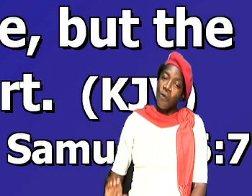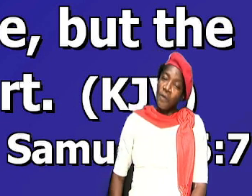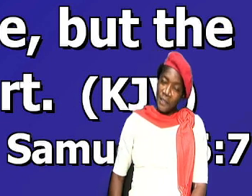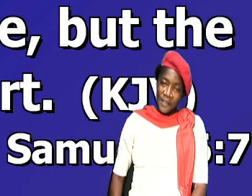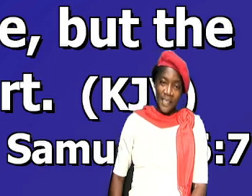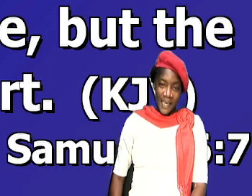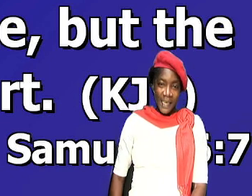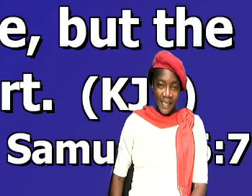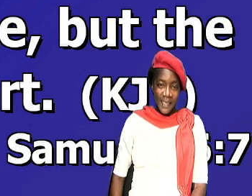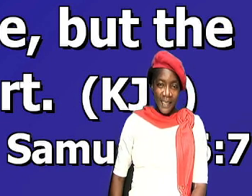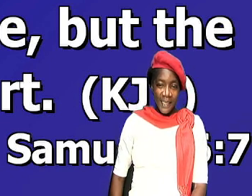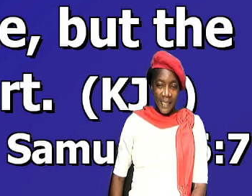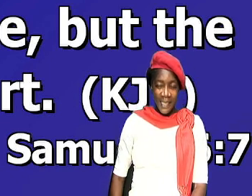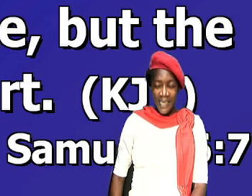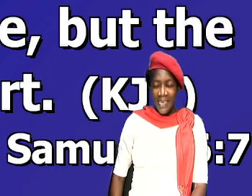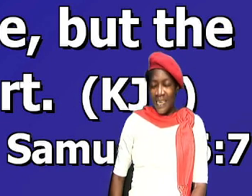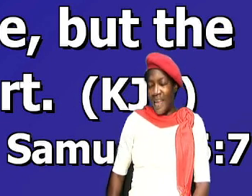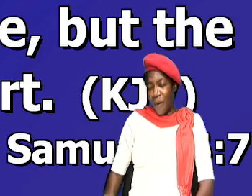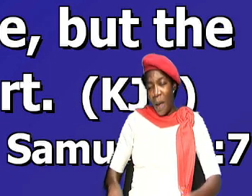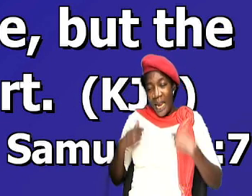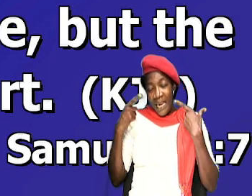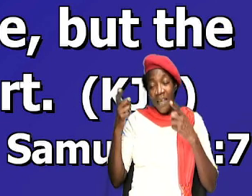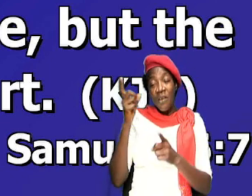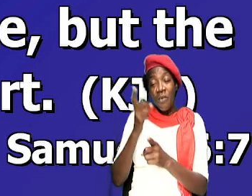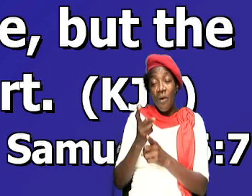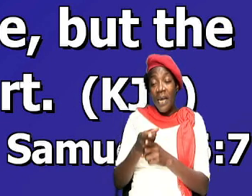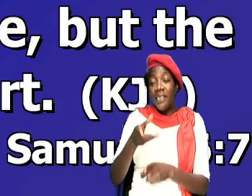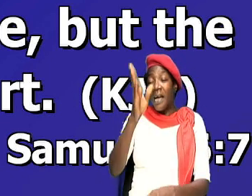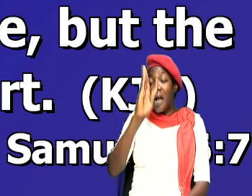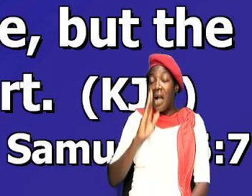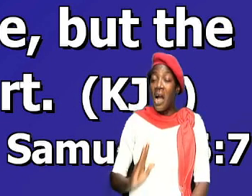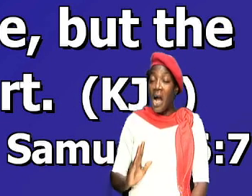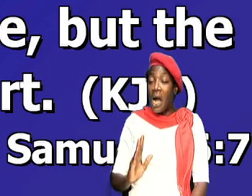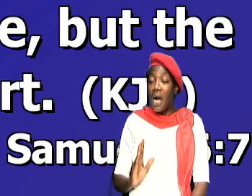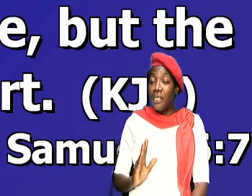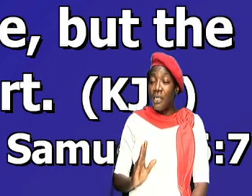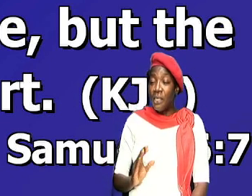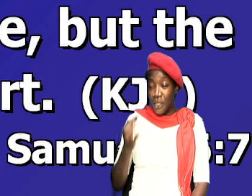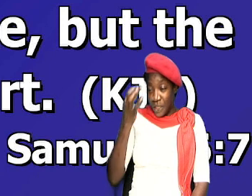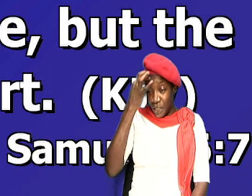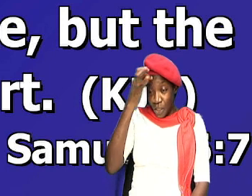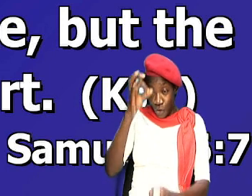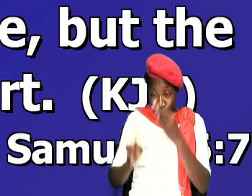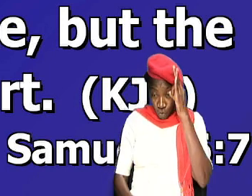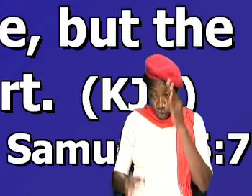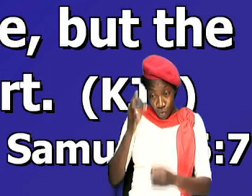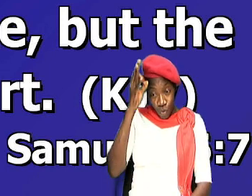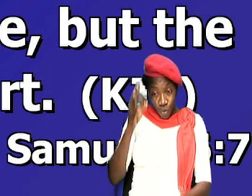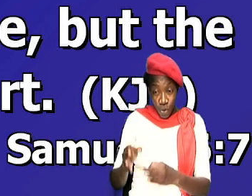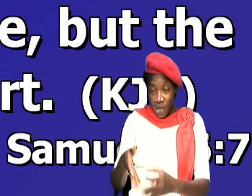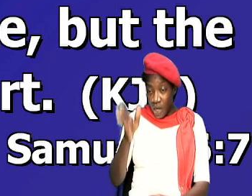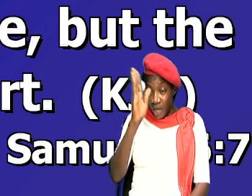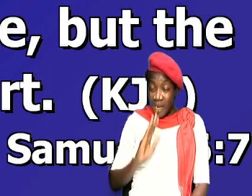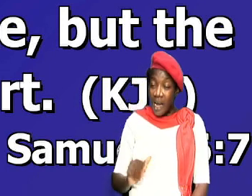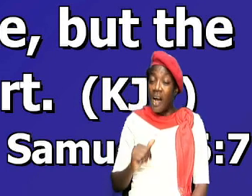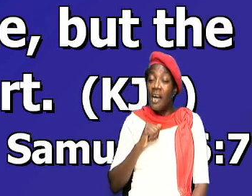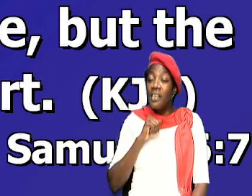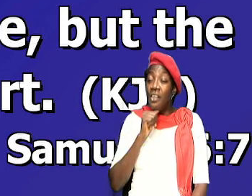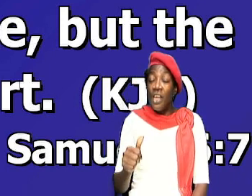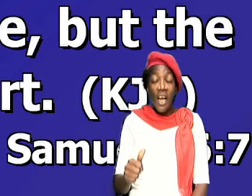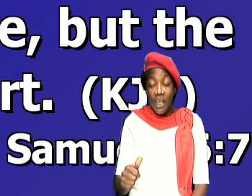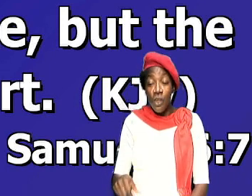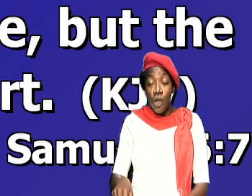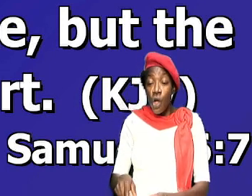look like we're living right, you know, God is able to judge Because God looks not at the